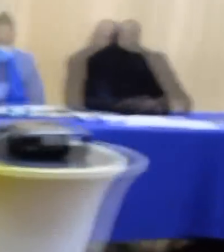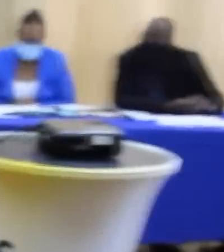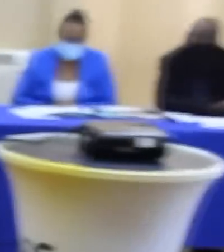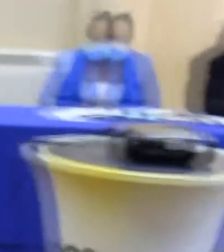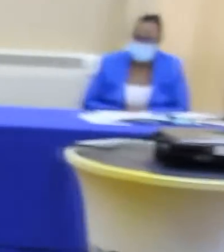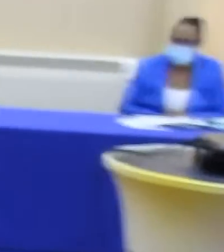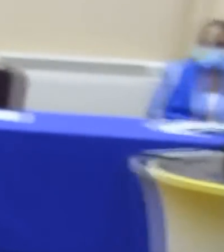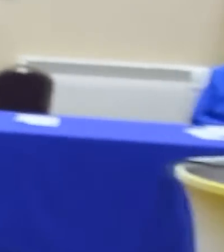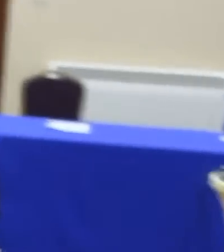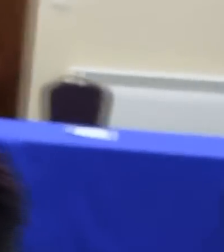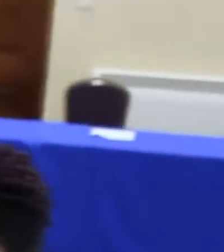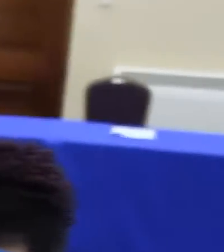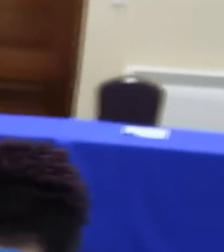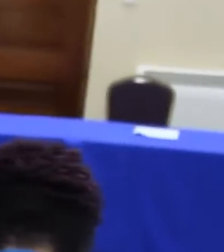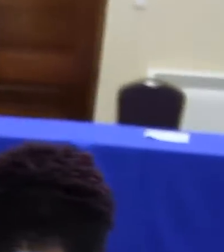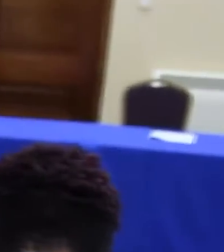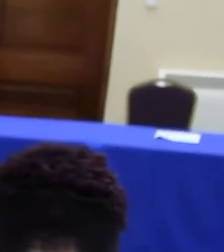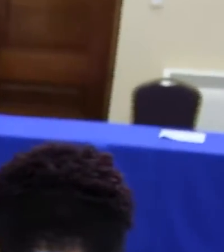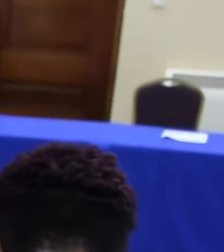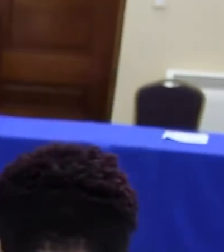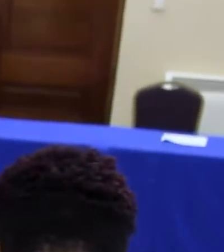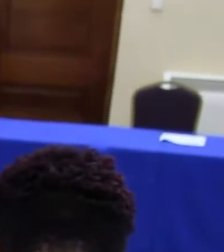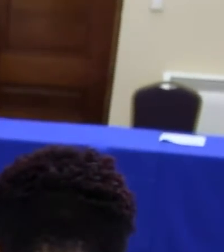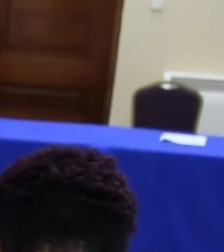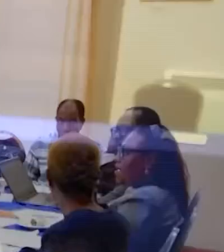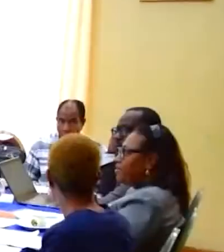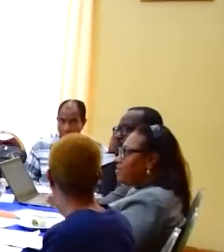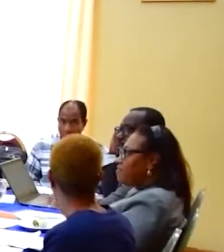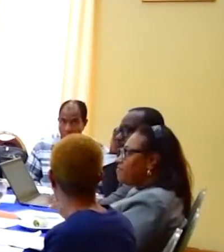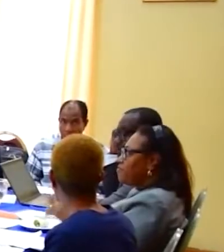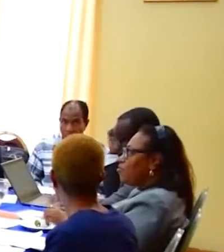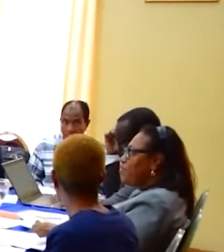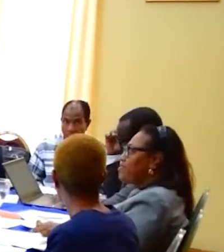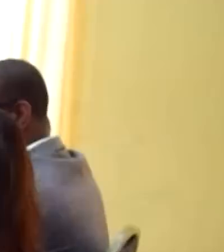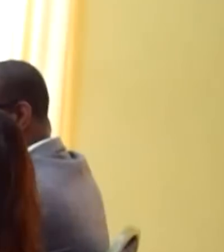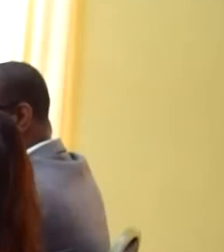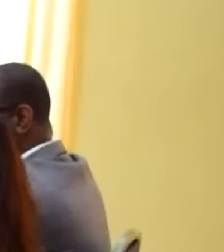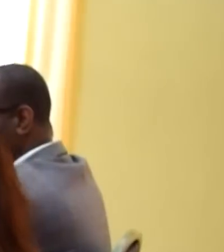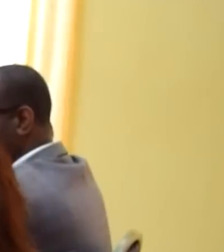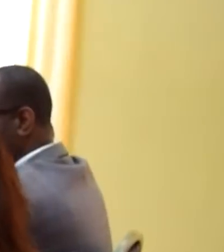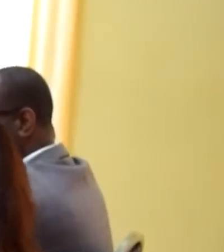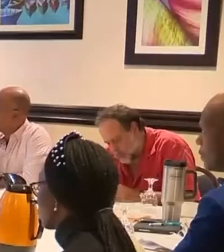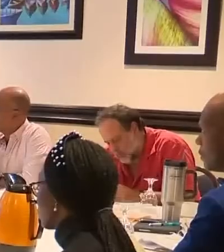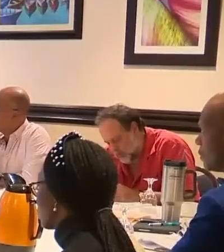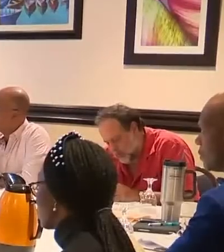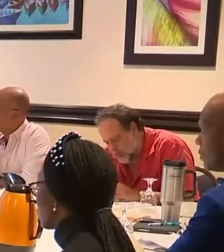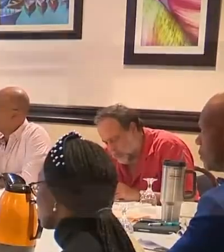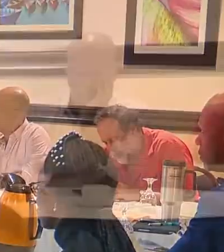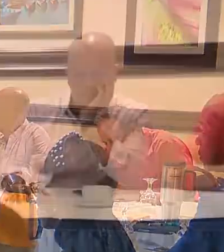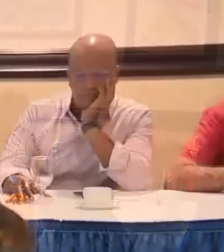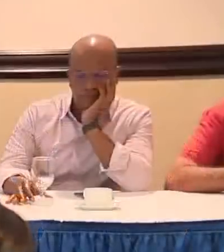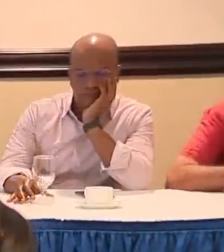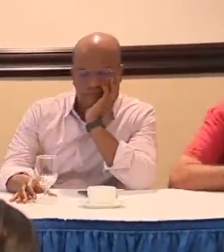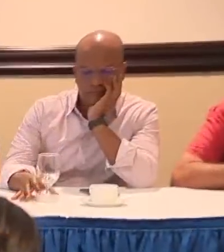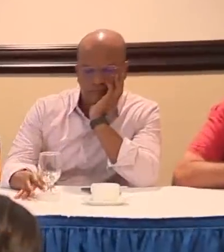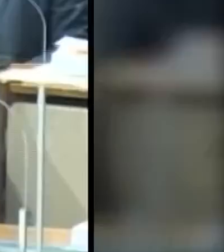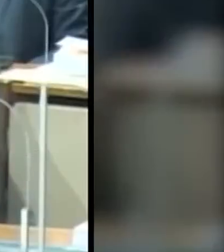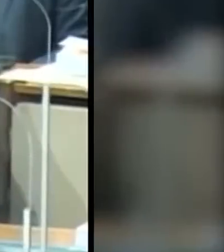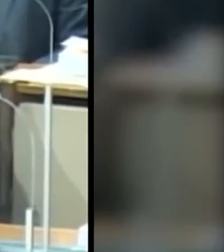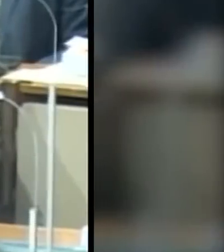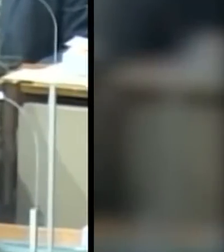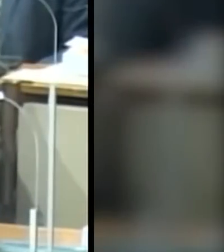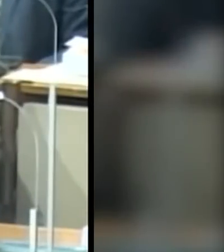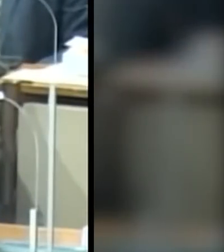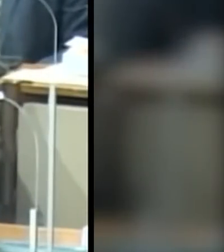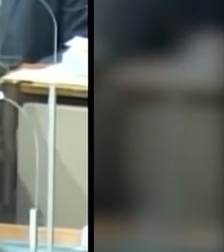Committed to realizing the vision of the NIDS, the government recalibrated its approach with the designing of a new NIDS policy, which led